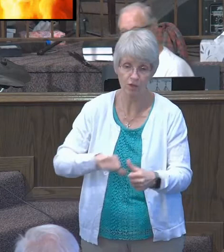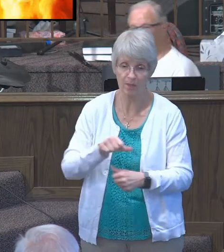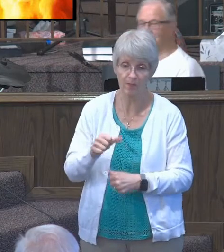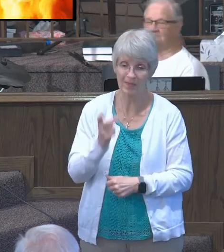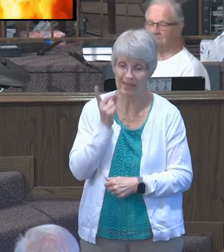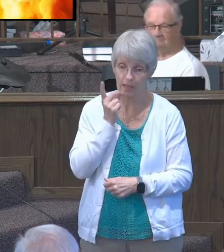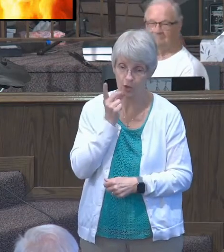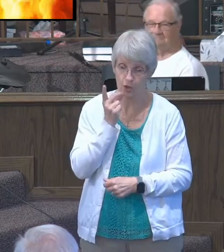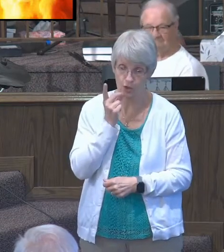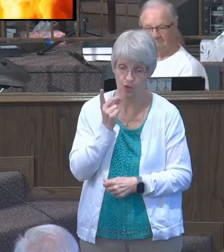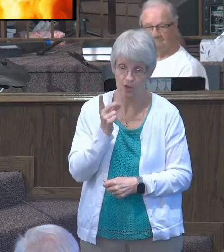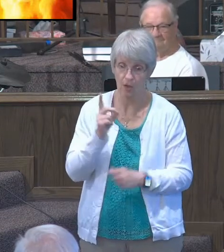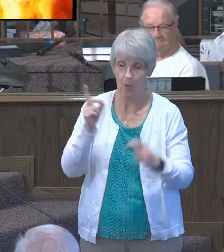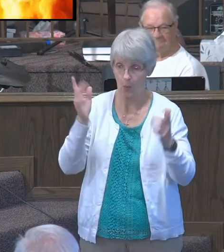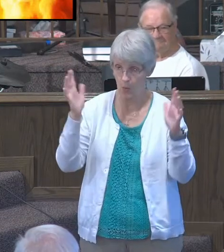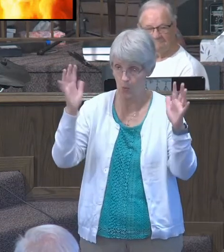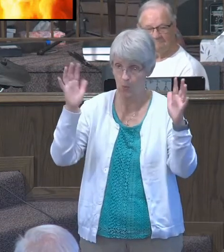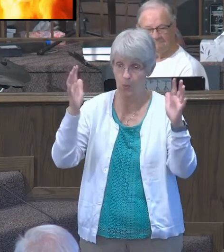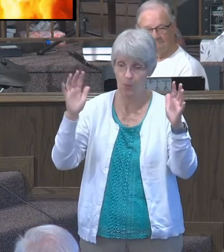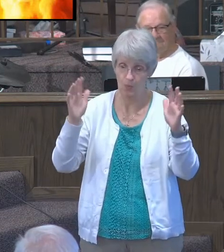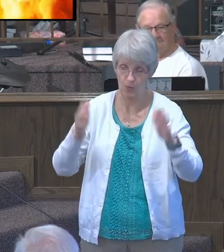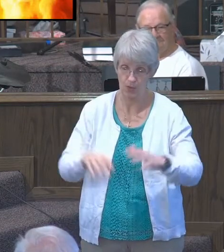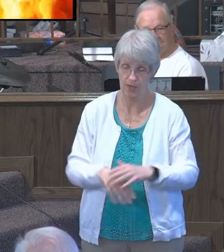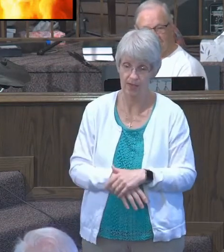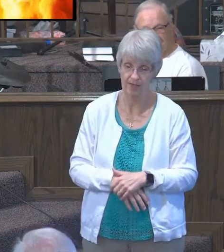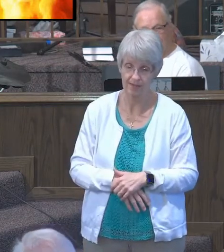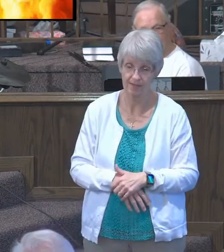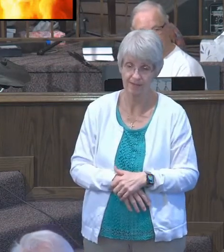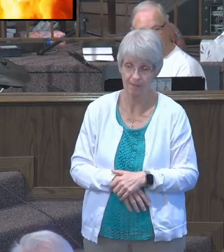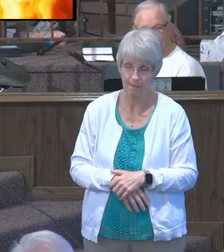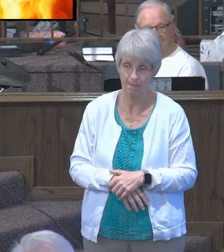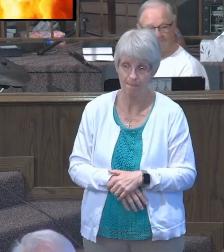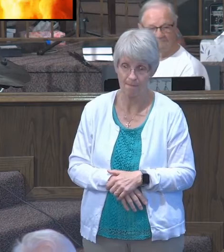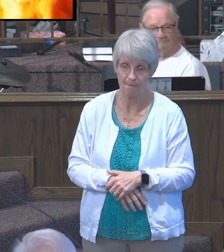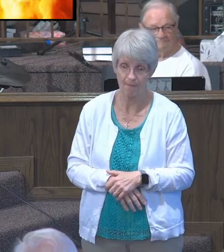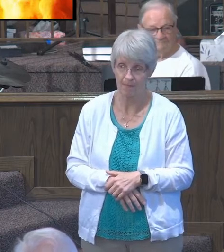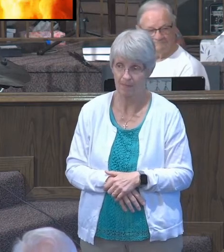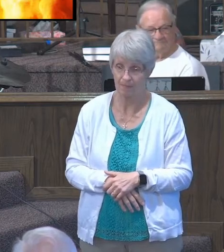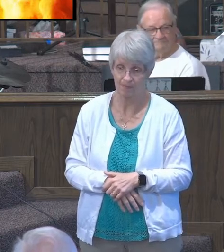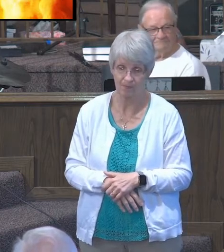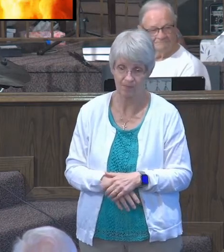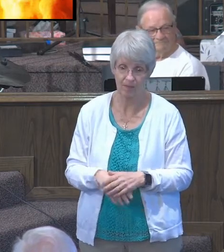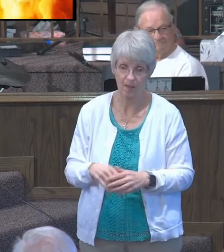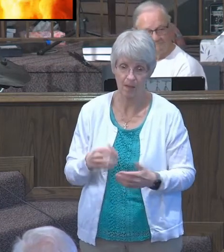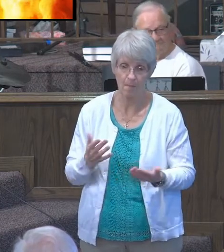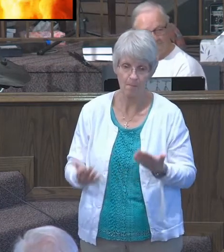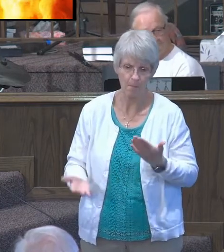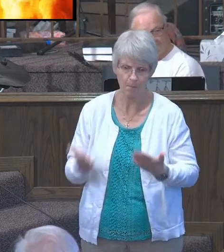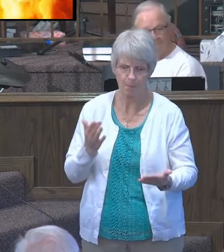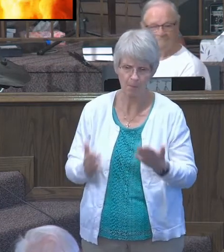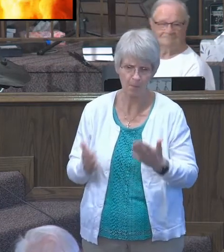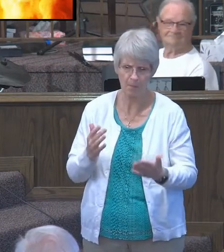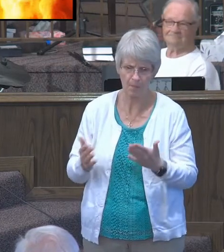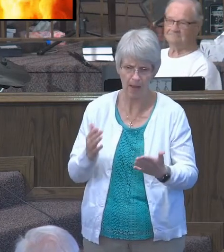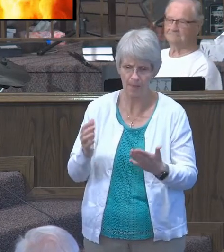more about that. We probably will not do anything prior to about the 1st of September. So just